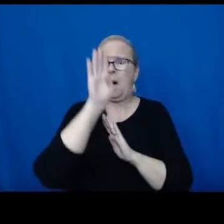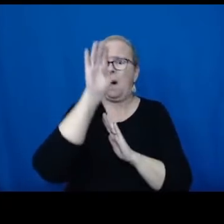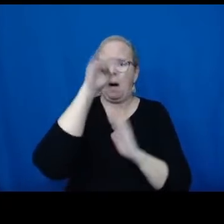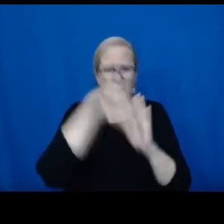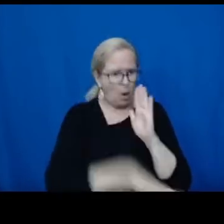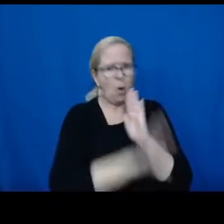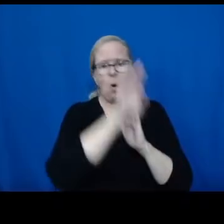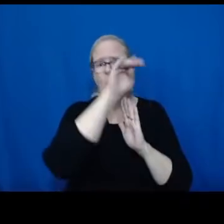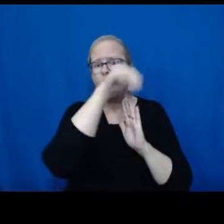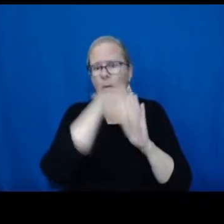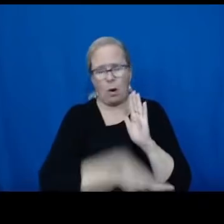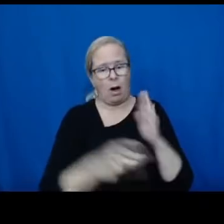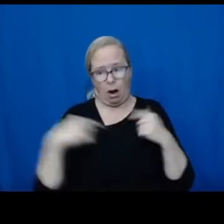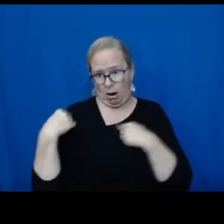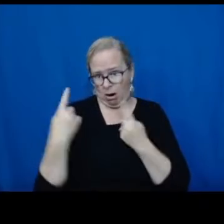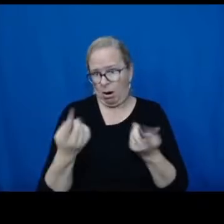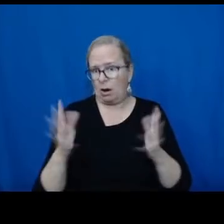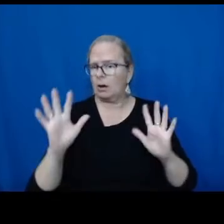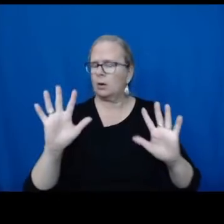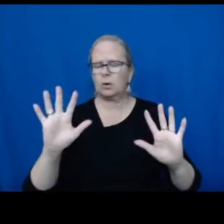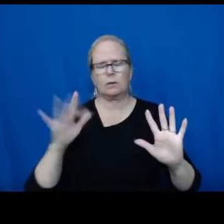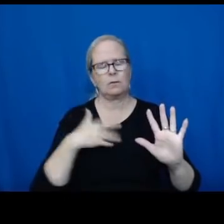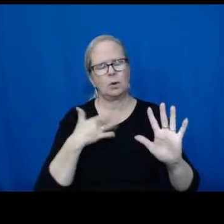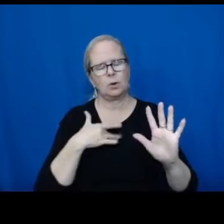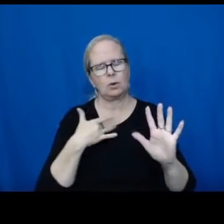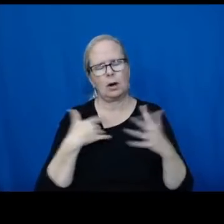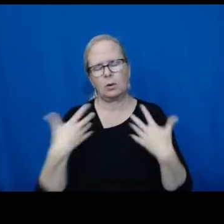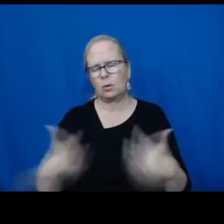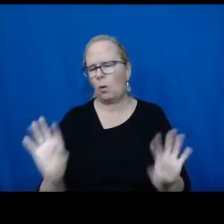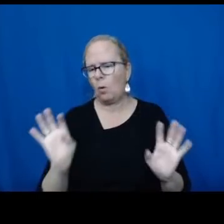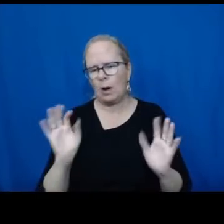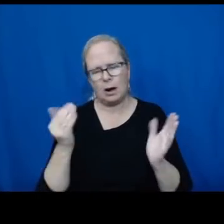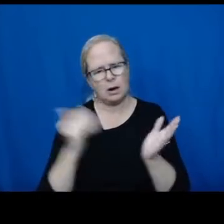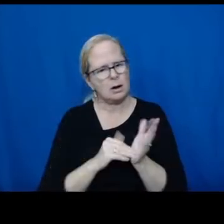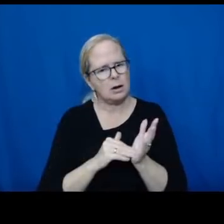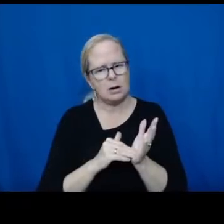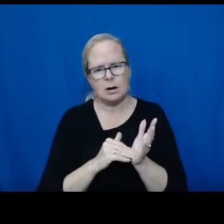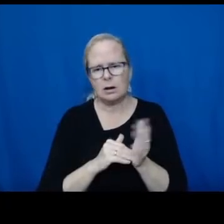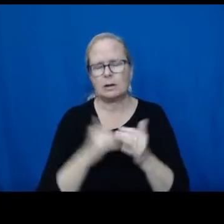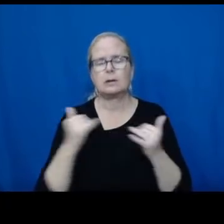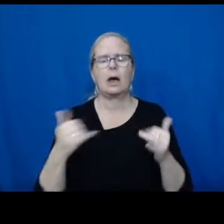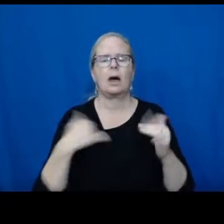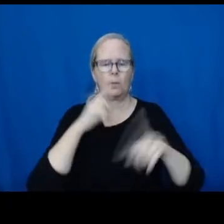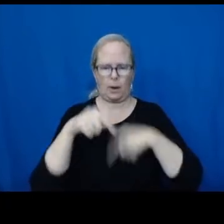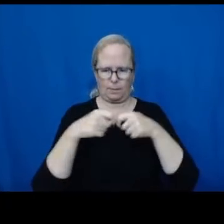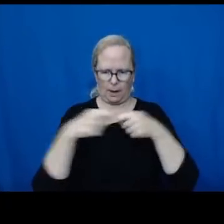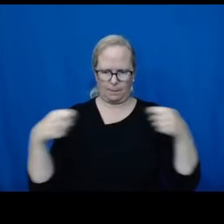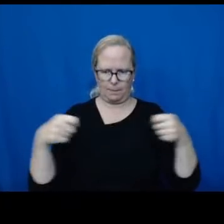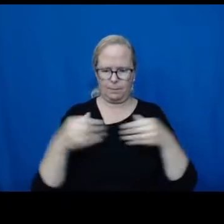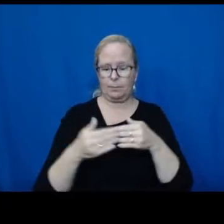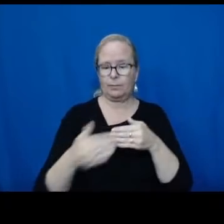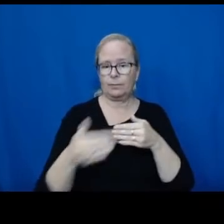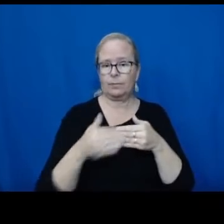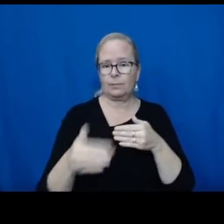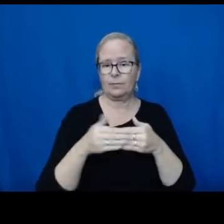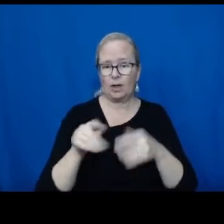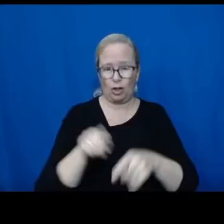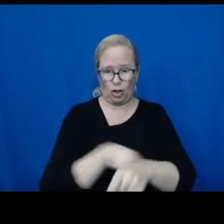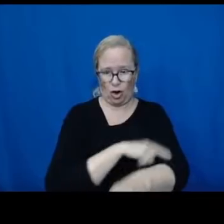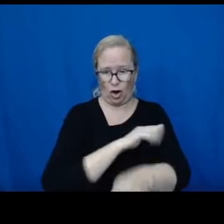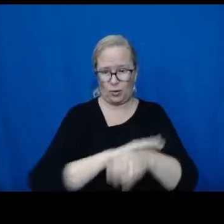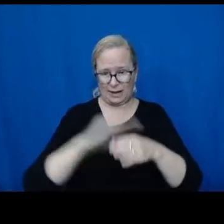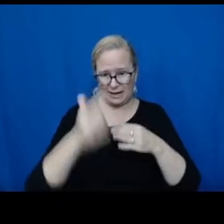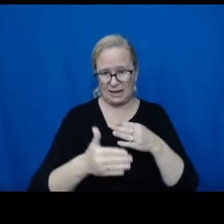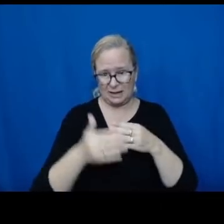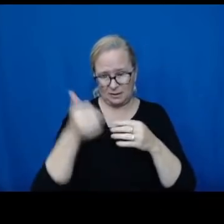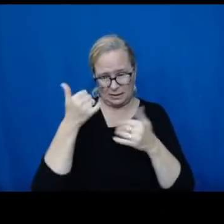for today and get ready to move into the long weekend, remember the current crisis in our healthcare system is not sustainable. And this weekend could